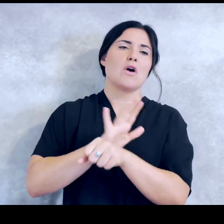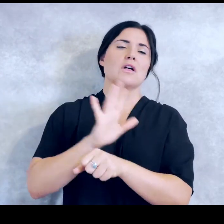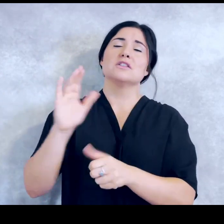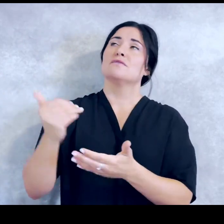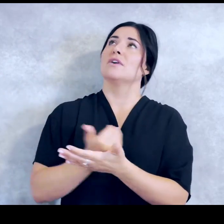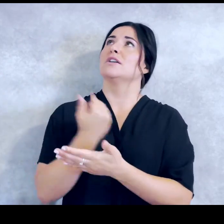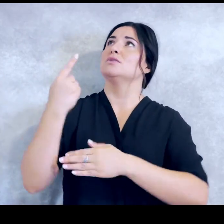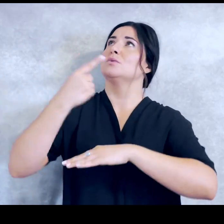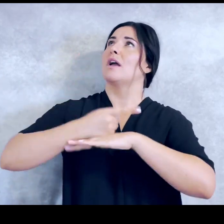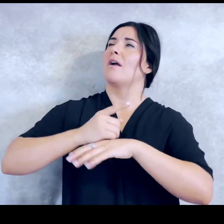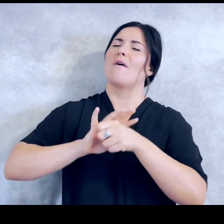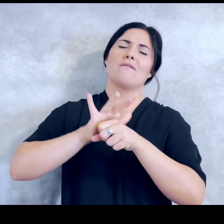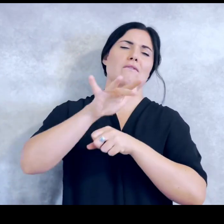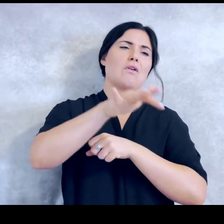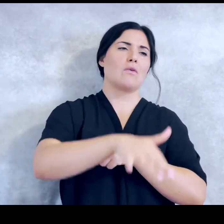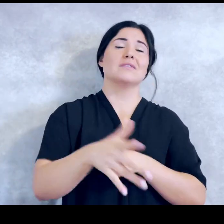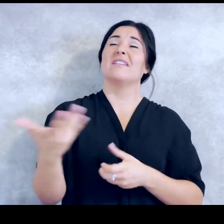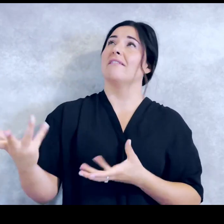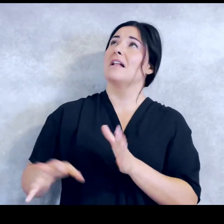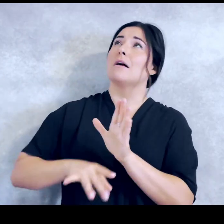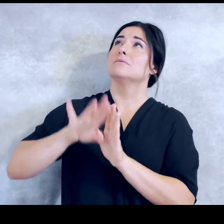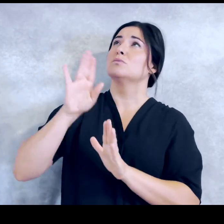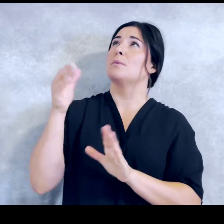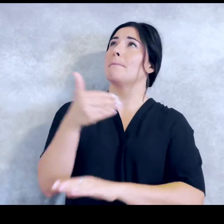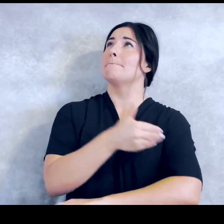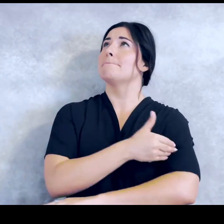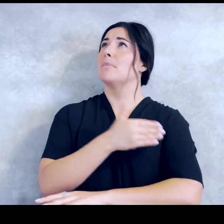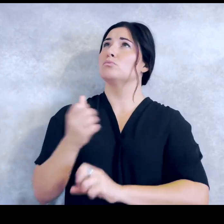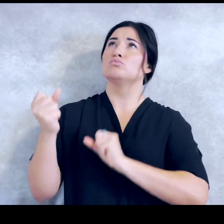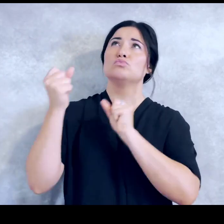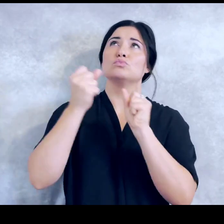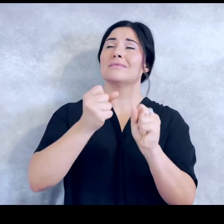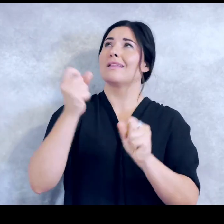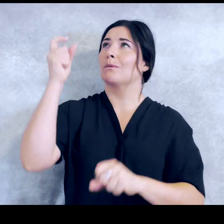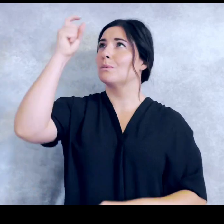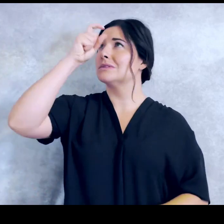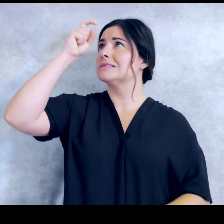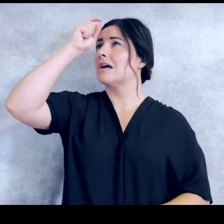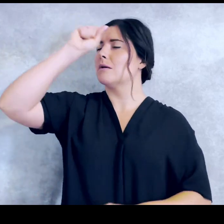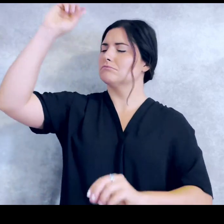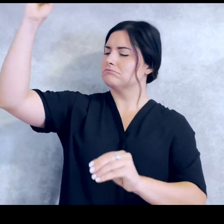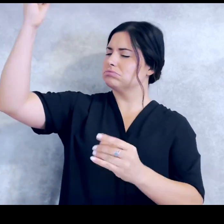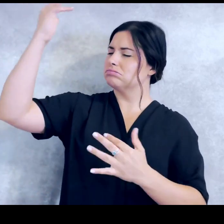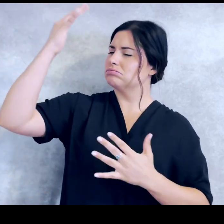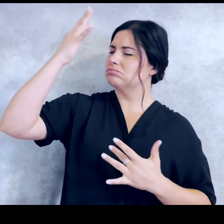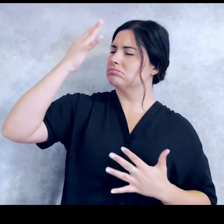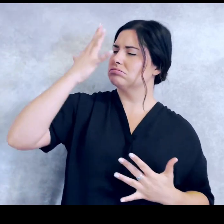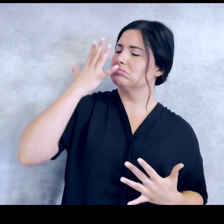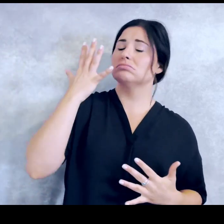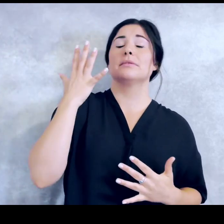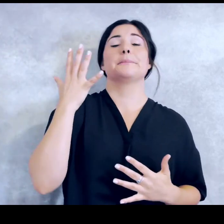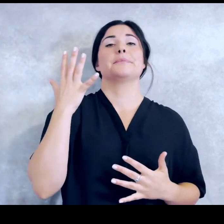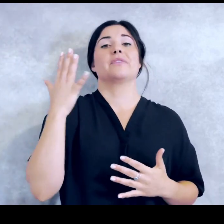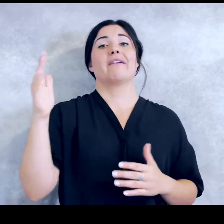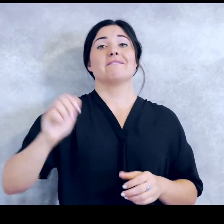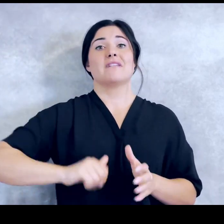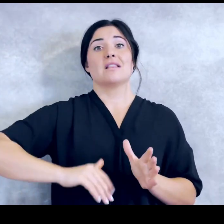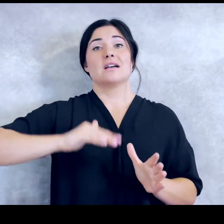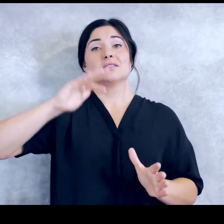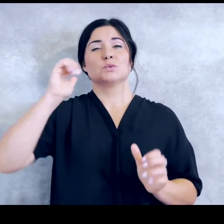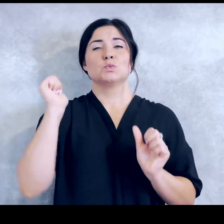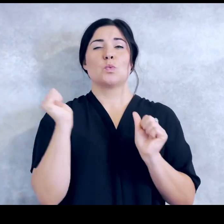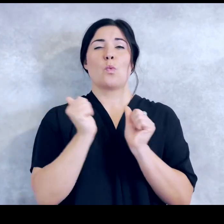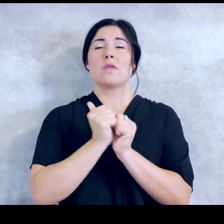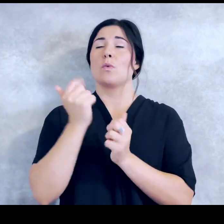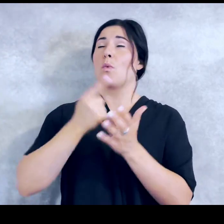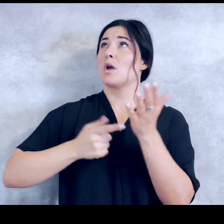you fill us fresh today at overflowing? Would you fill us with power, fill us with strength, fill us with wisdom on high. Fill us